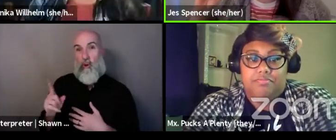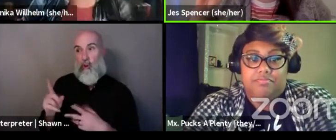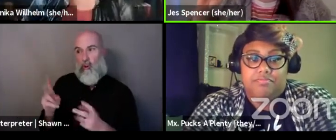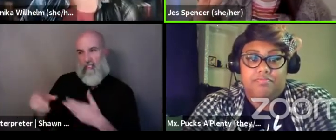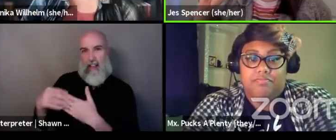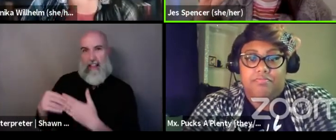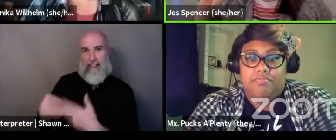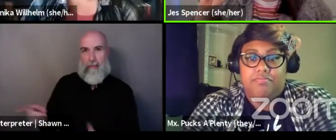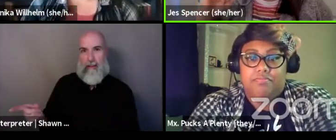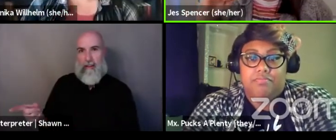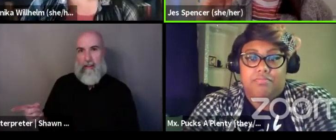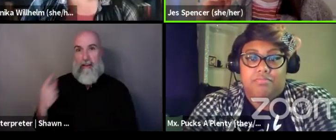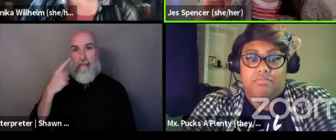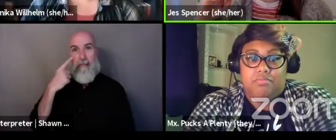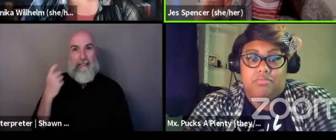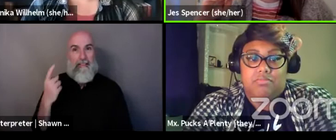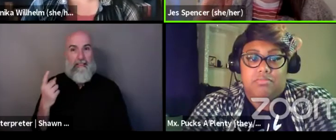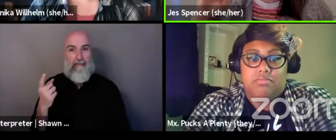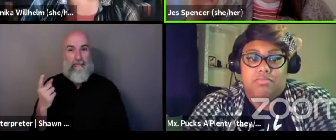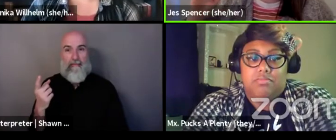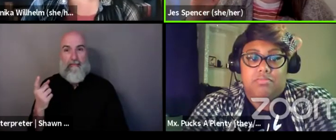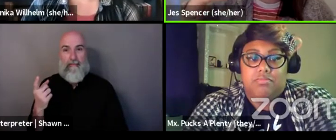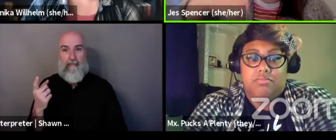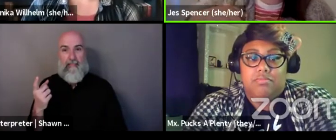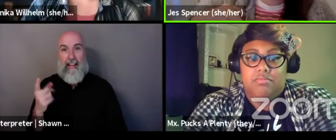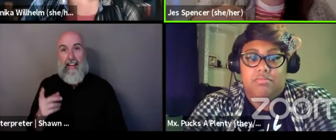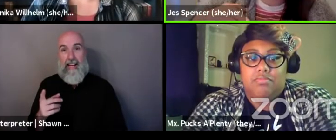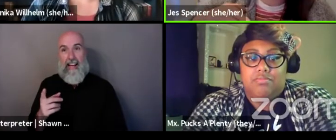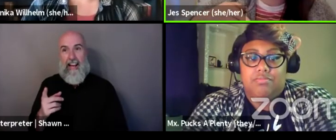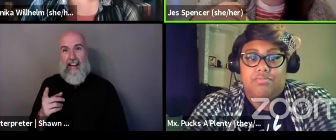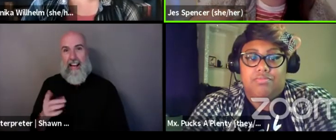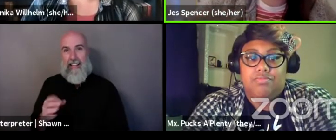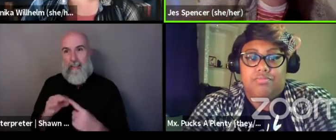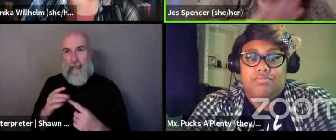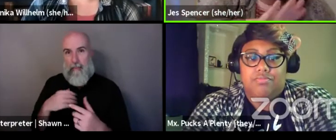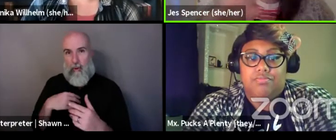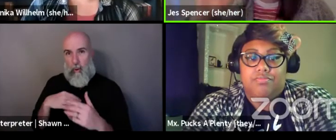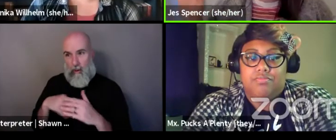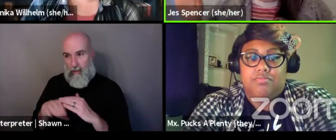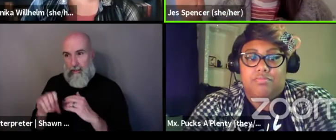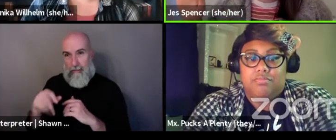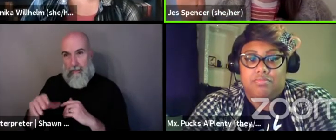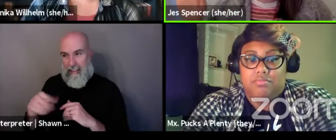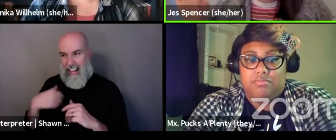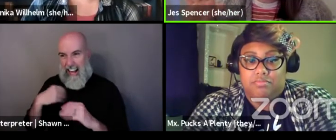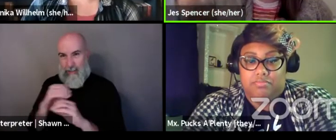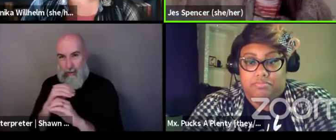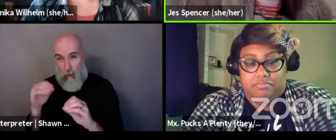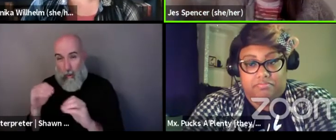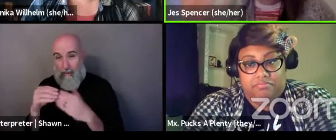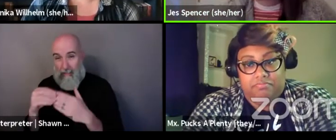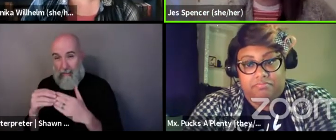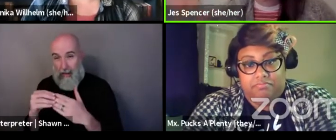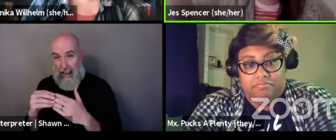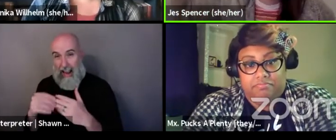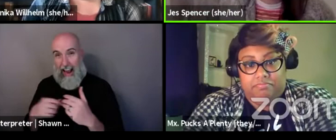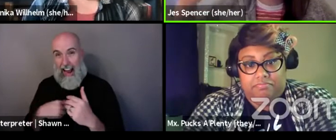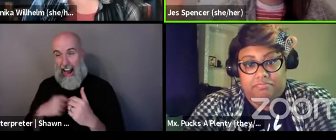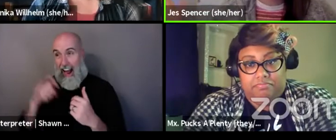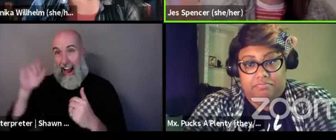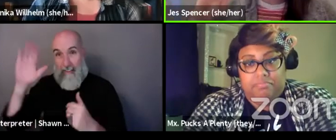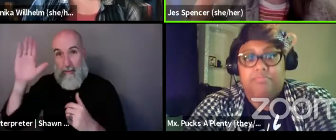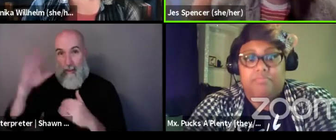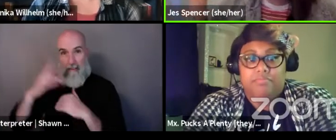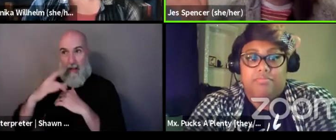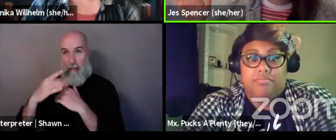flexible because you, and it's like, except you're entering into a space that has no flexibility and you have to be available